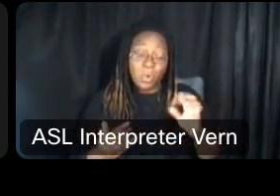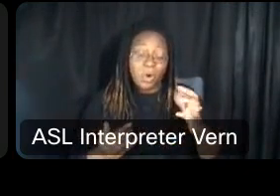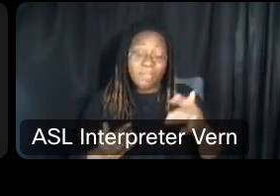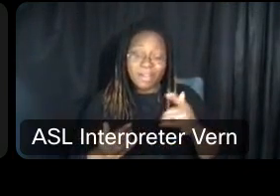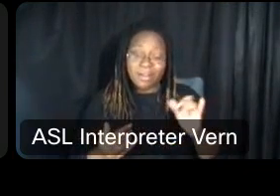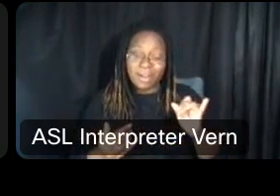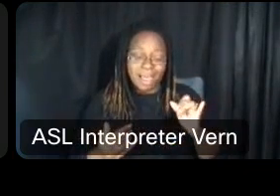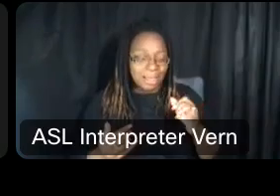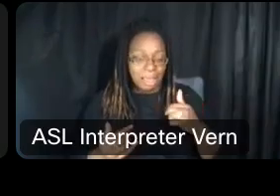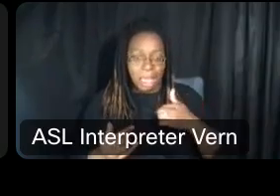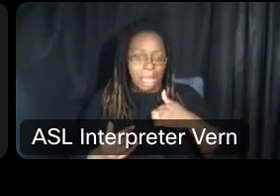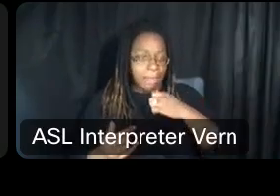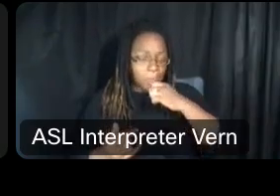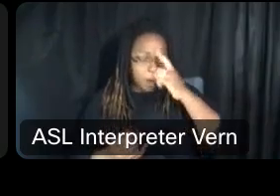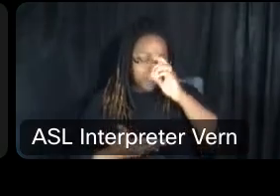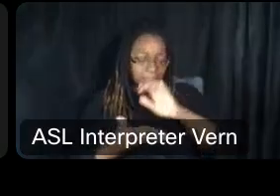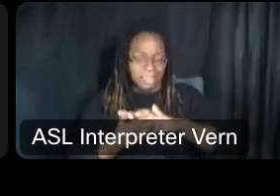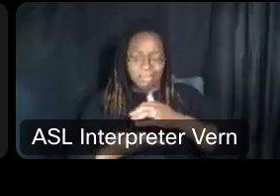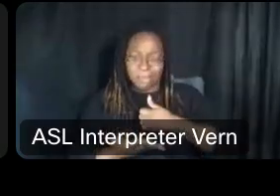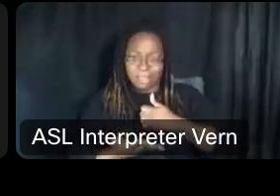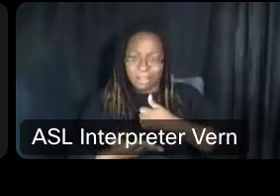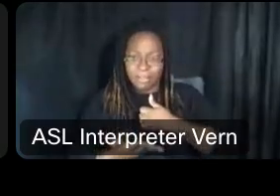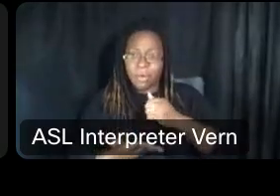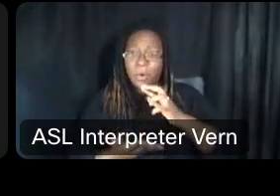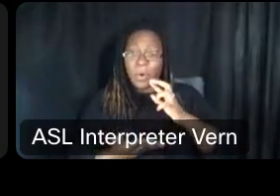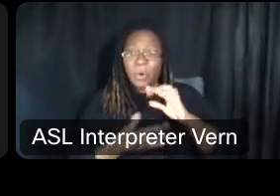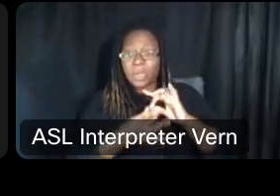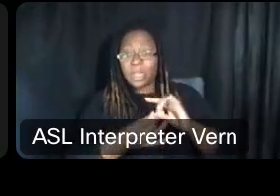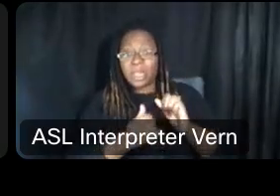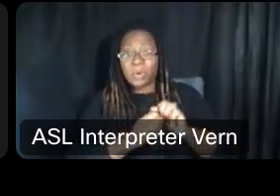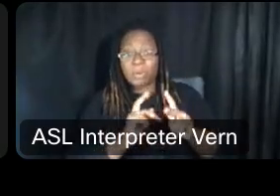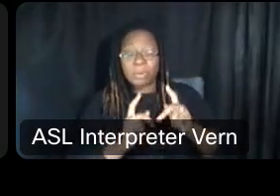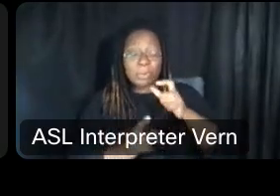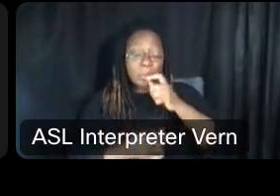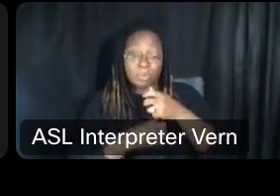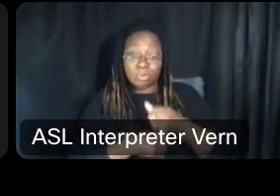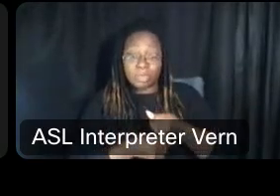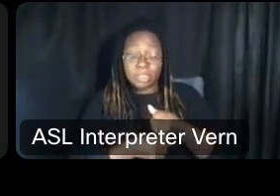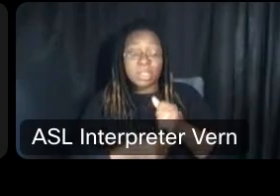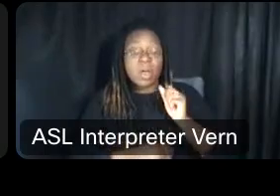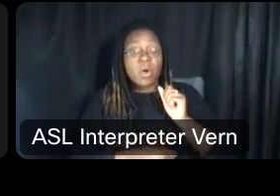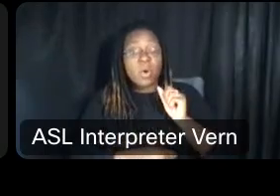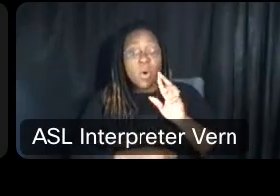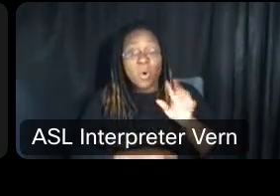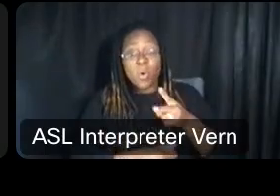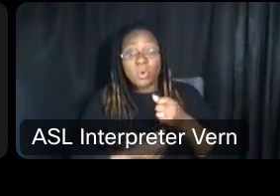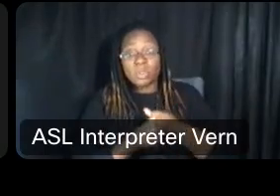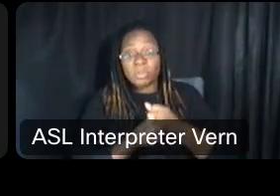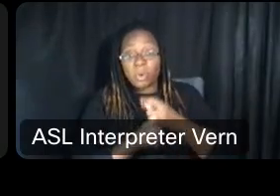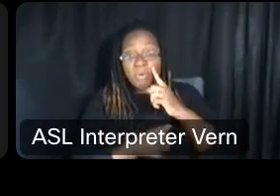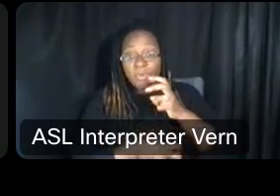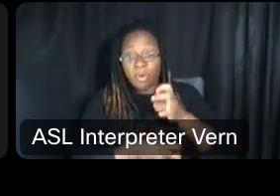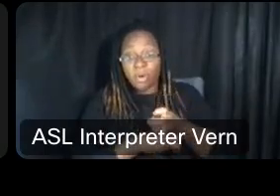might make it hard to connect with people you trust. Or, on the other hand, might only be supportive during hard